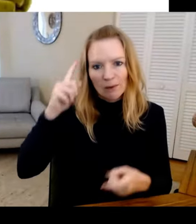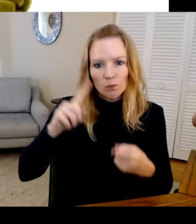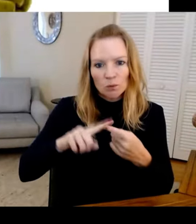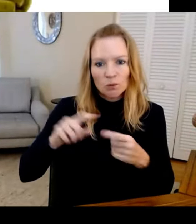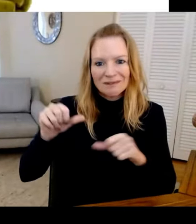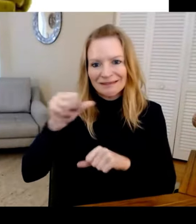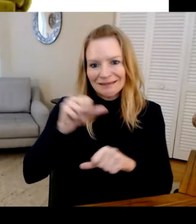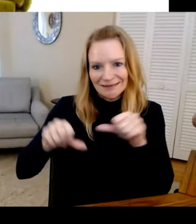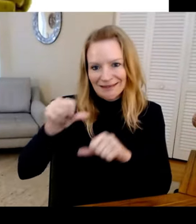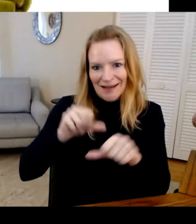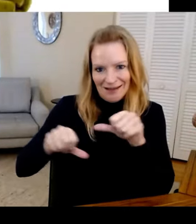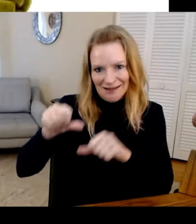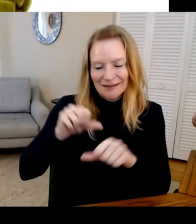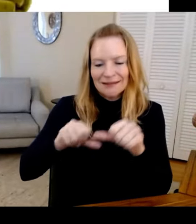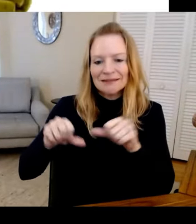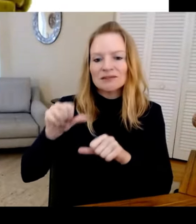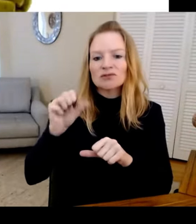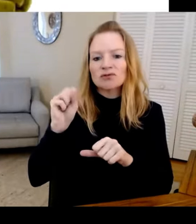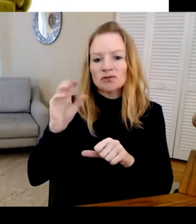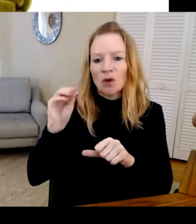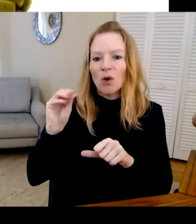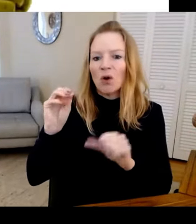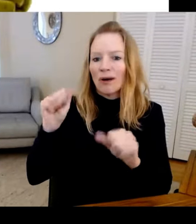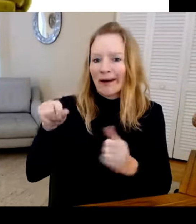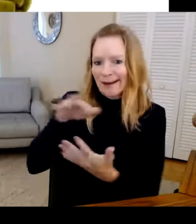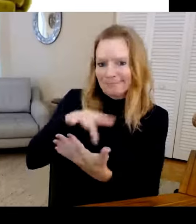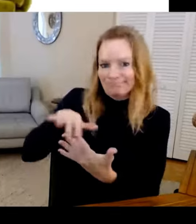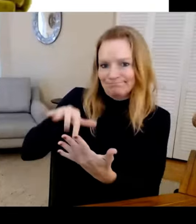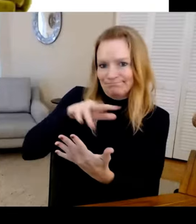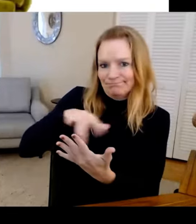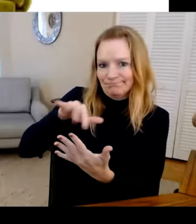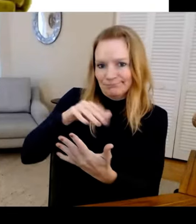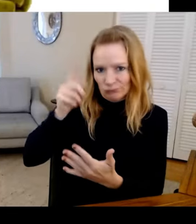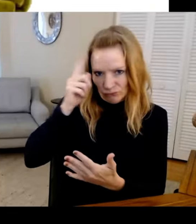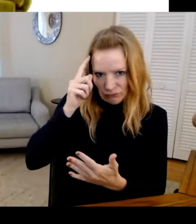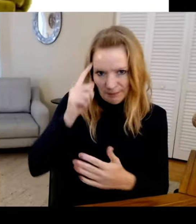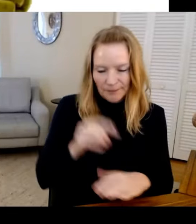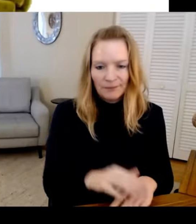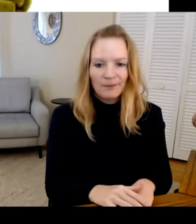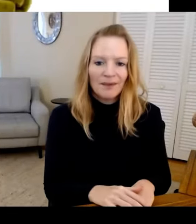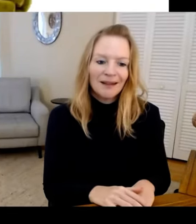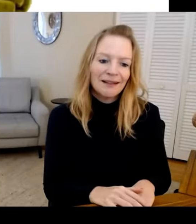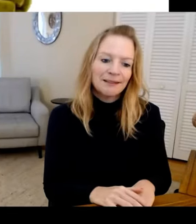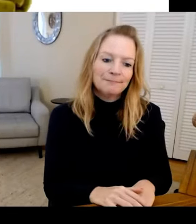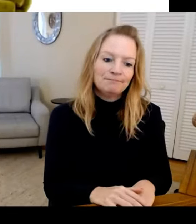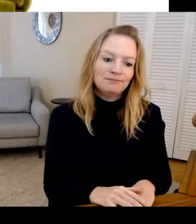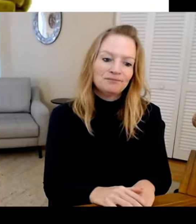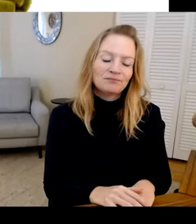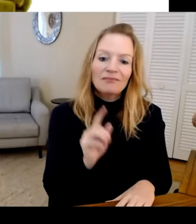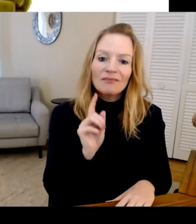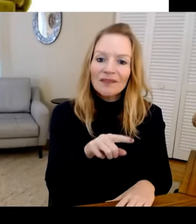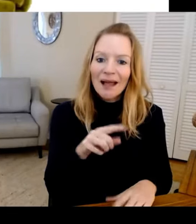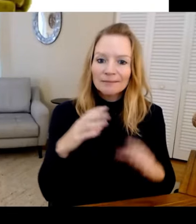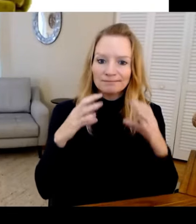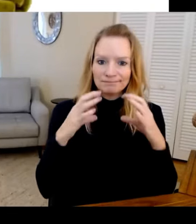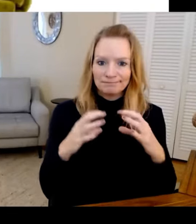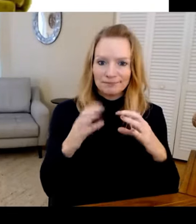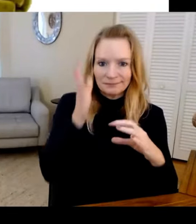they donated their brain to science so that it can be studied, so the brain can be studied.